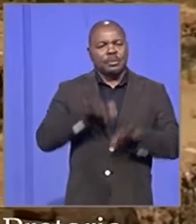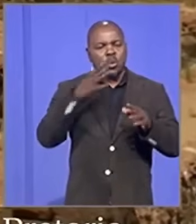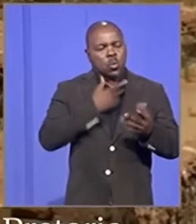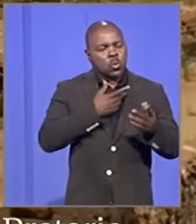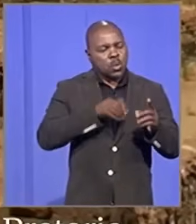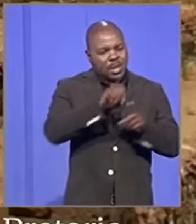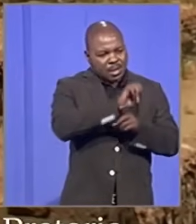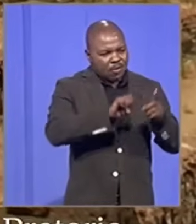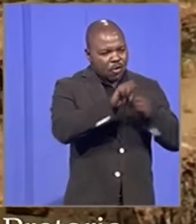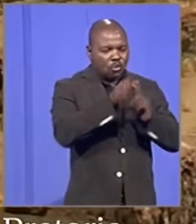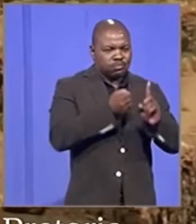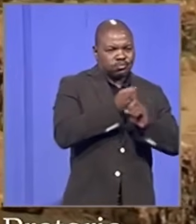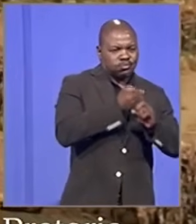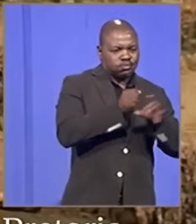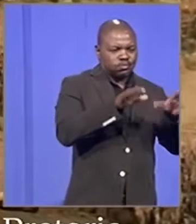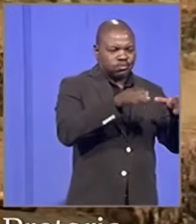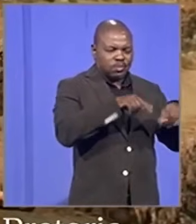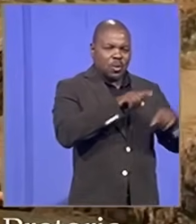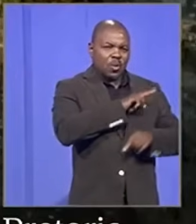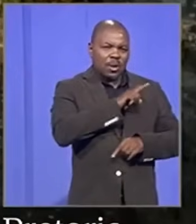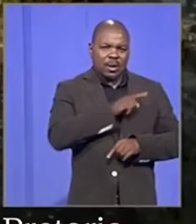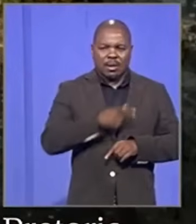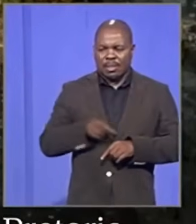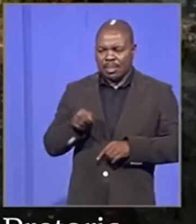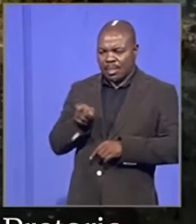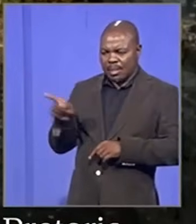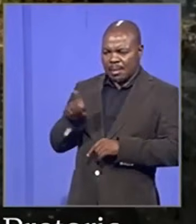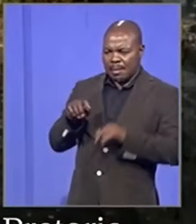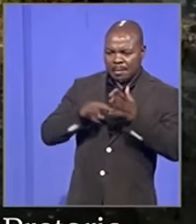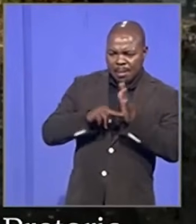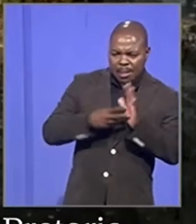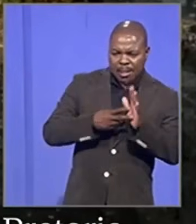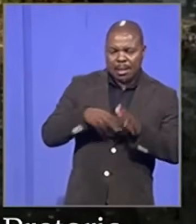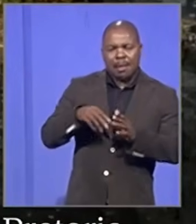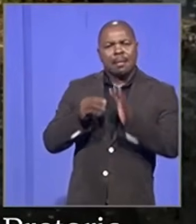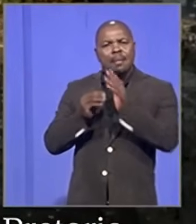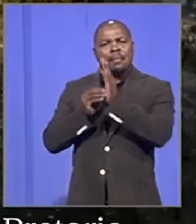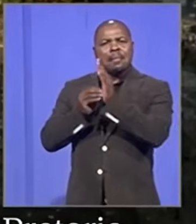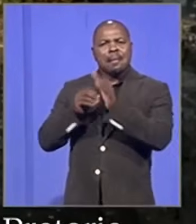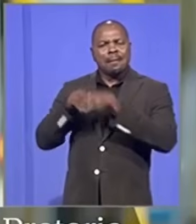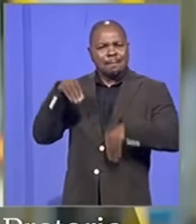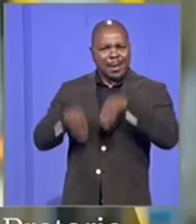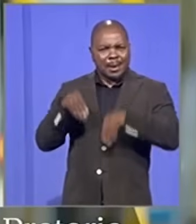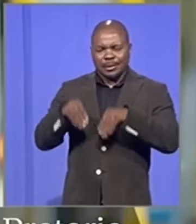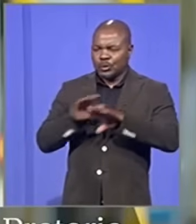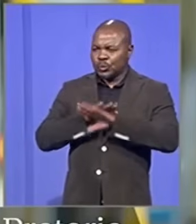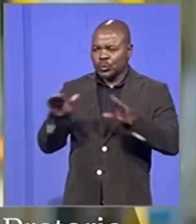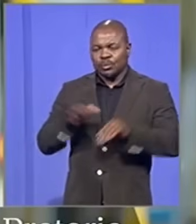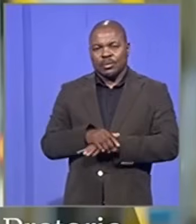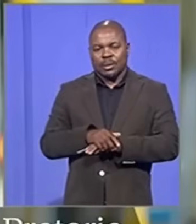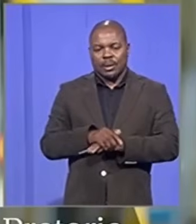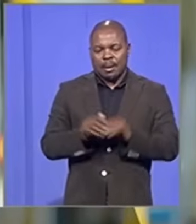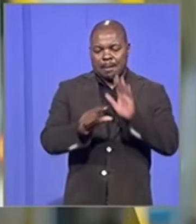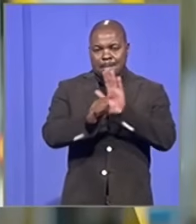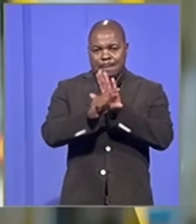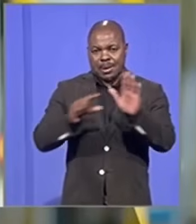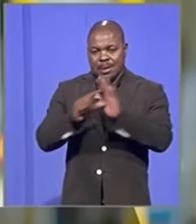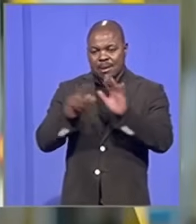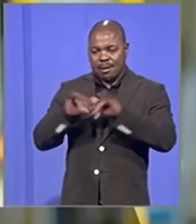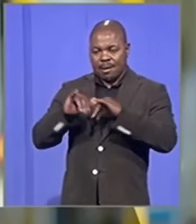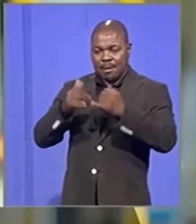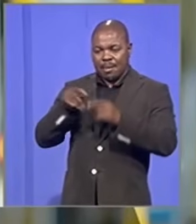tsa tikologo mabapi le leano la lone la go simolola moepo wa malahla. The brick making company